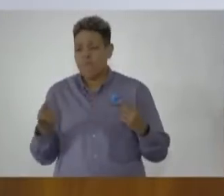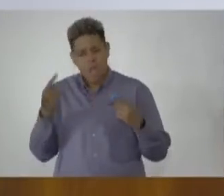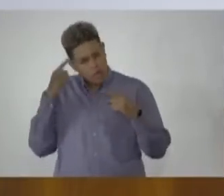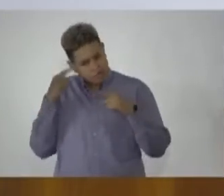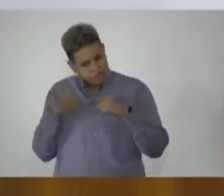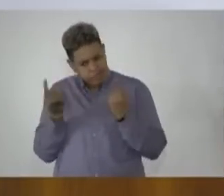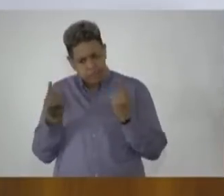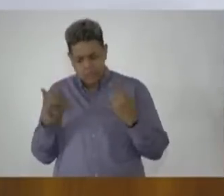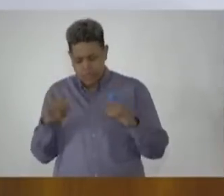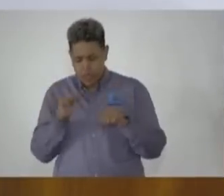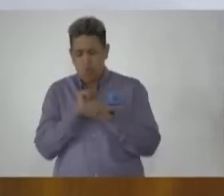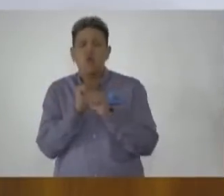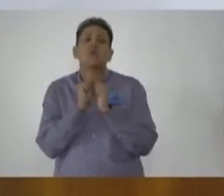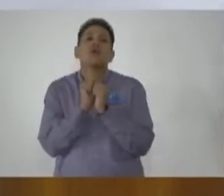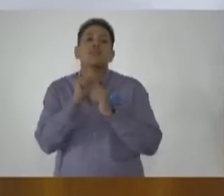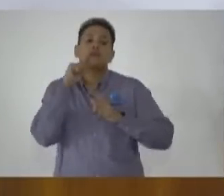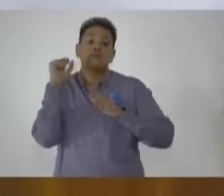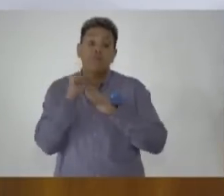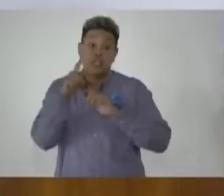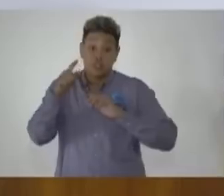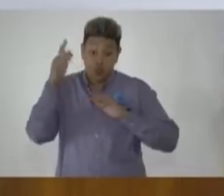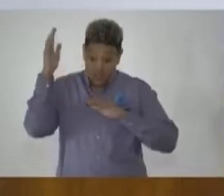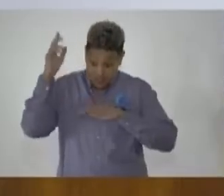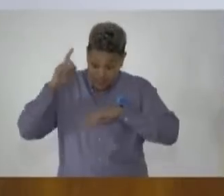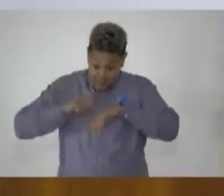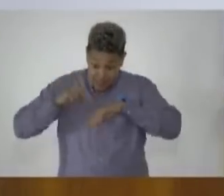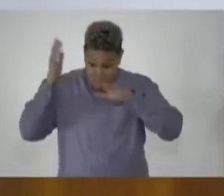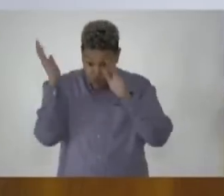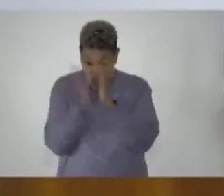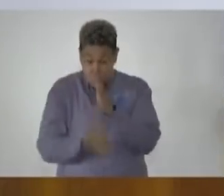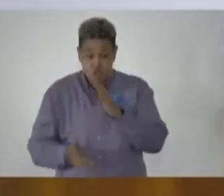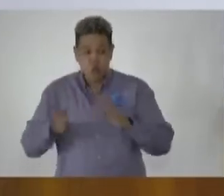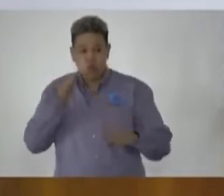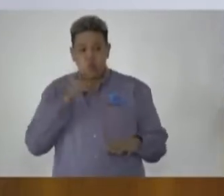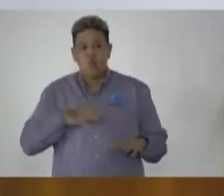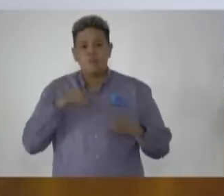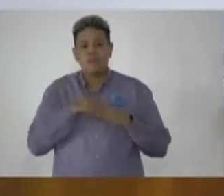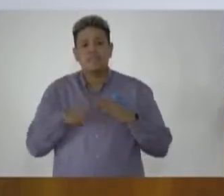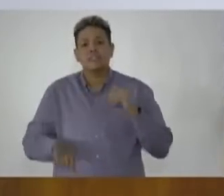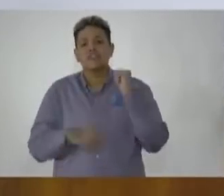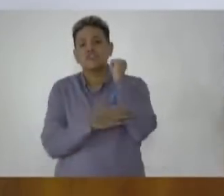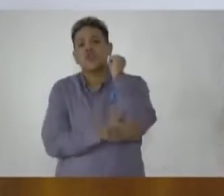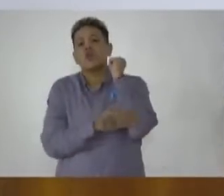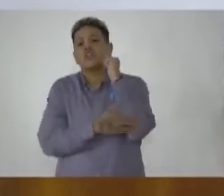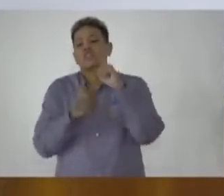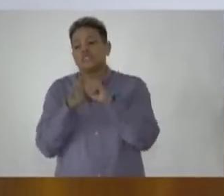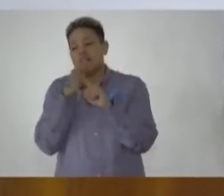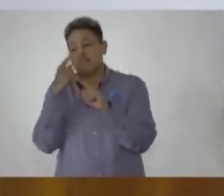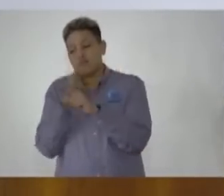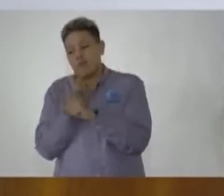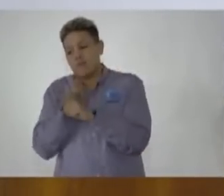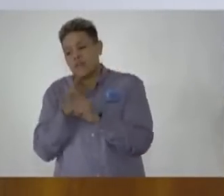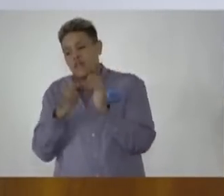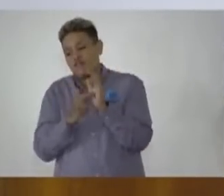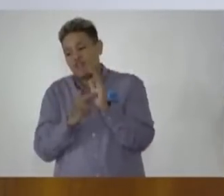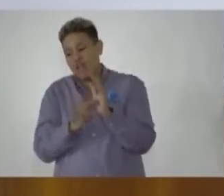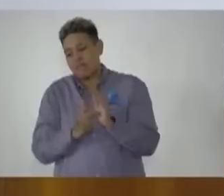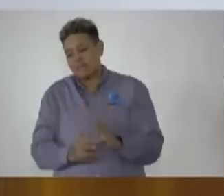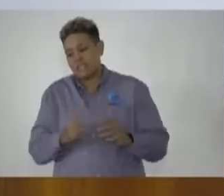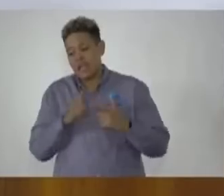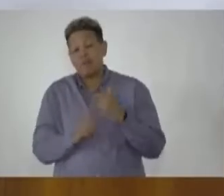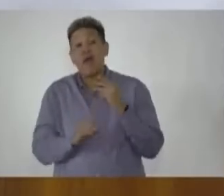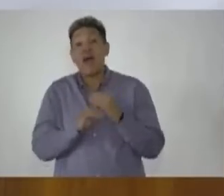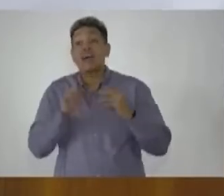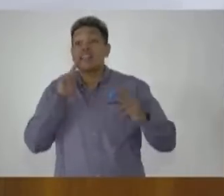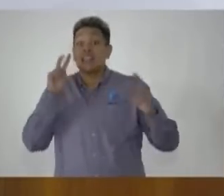differences to ensure at the end of the day that women in this country are properly represented and